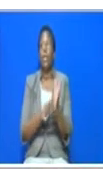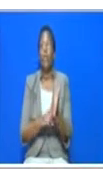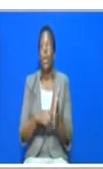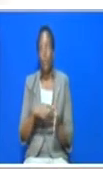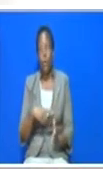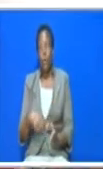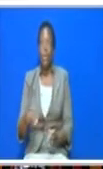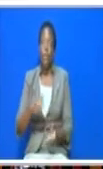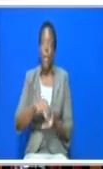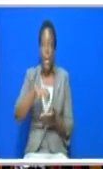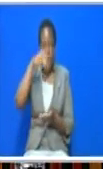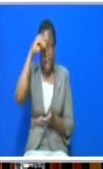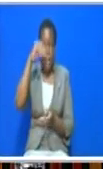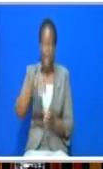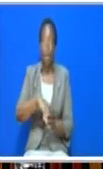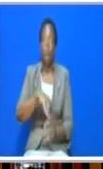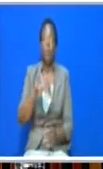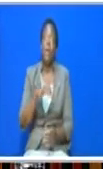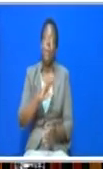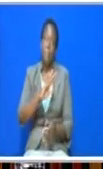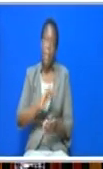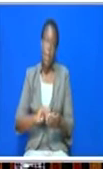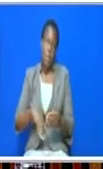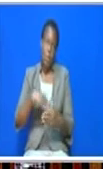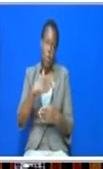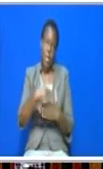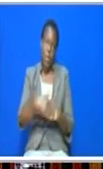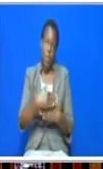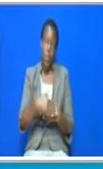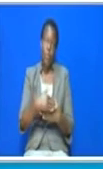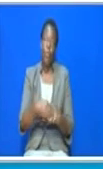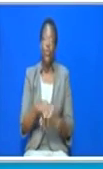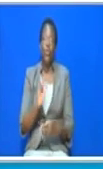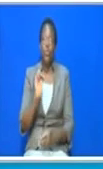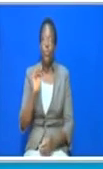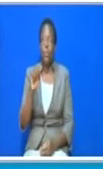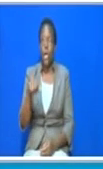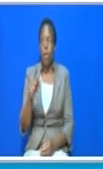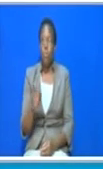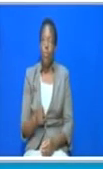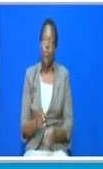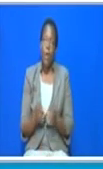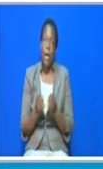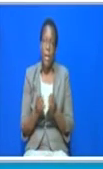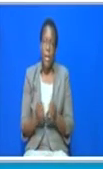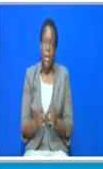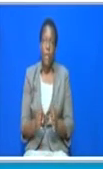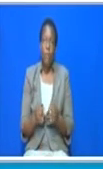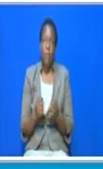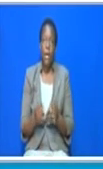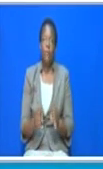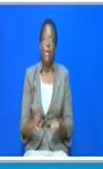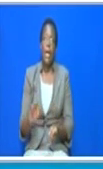learning outcomes. So by the end of the lesson, you should be able to identify an adjective in